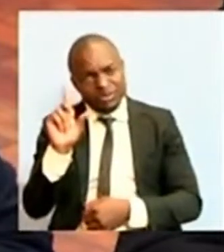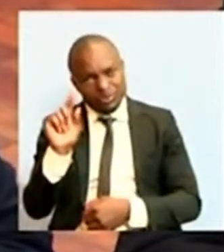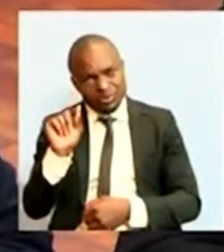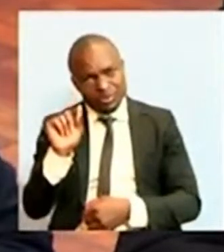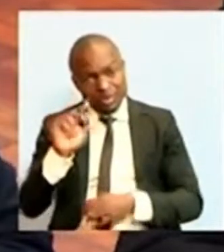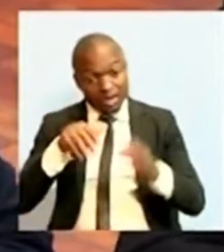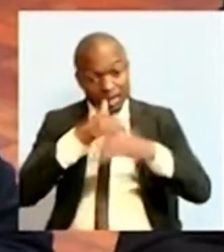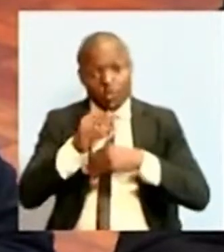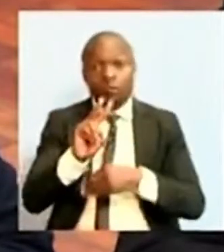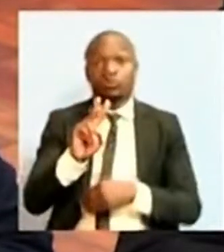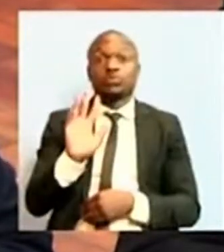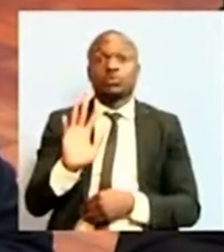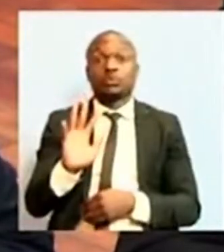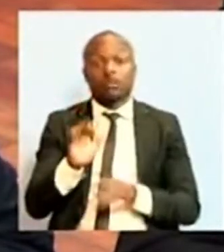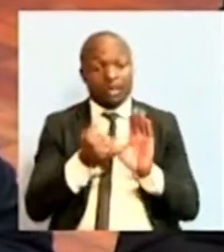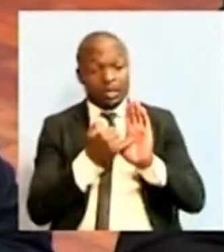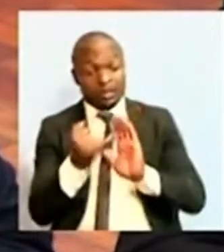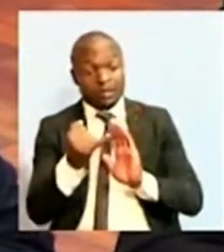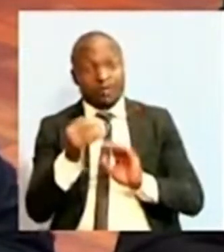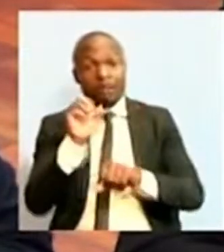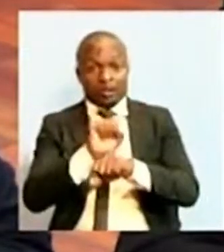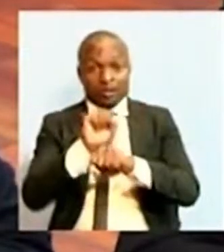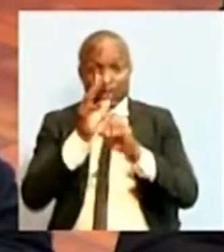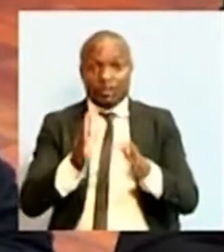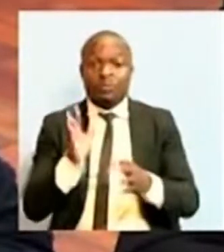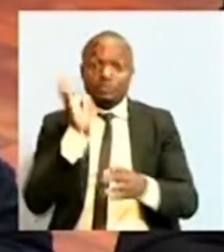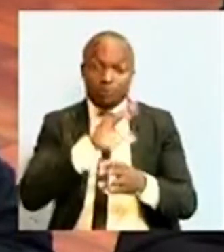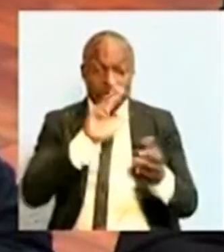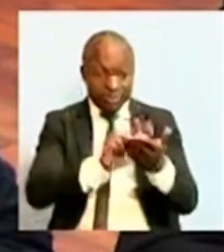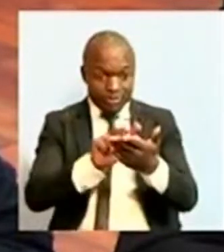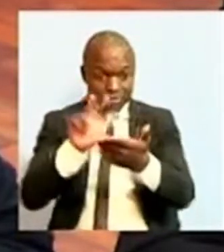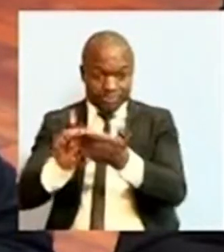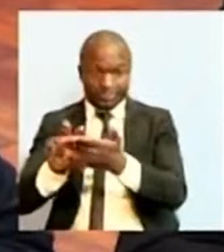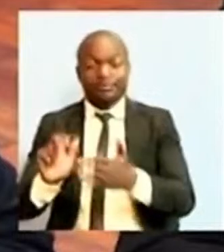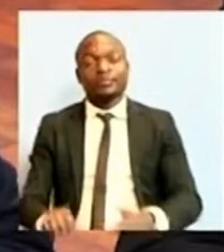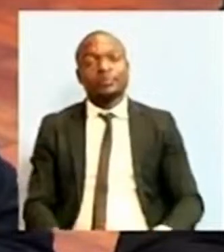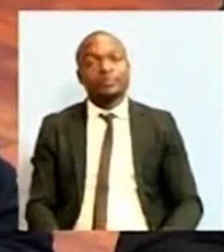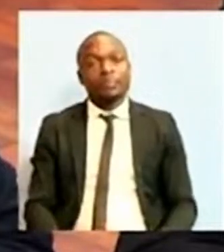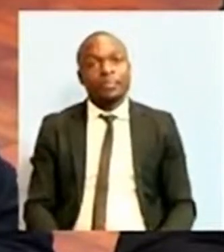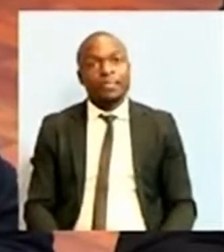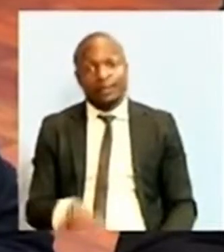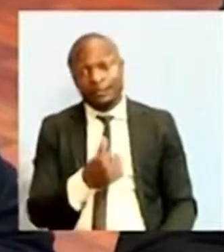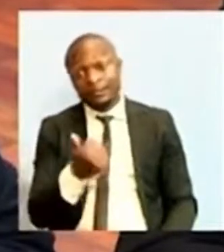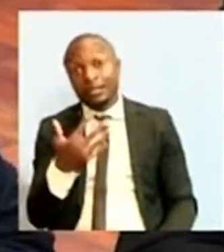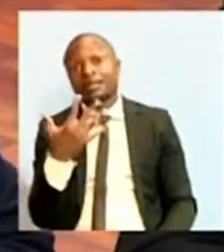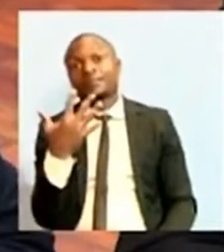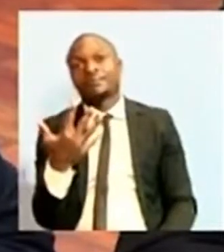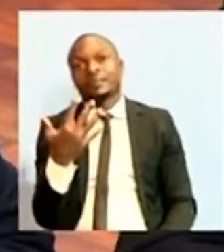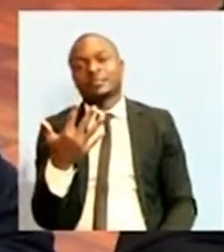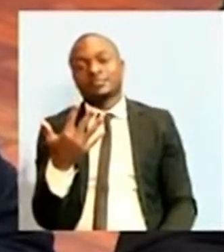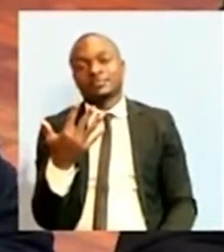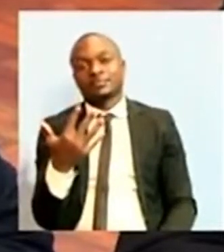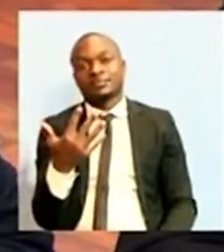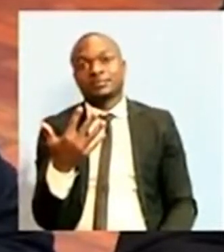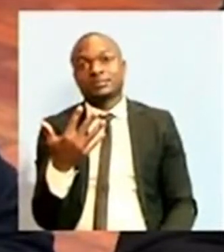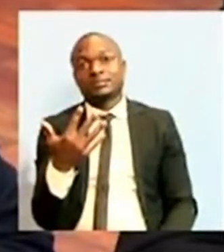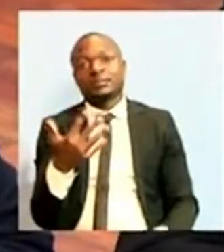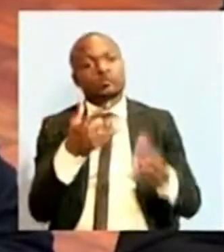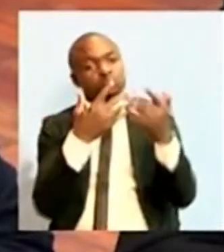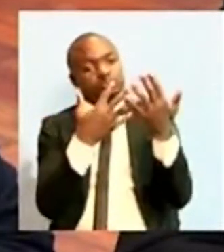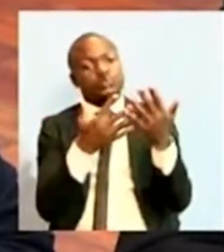of the 25 cited officers have since been confirmed, and the remaining 5, Chair, are still